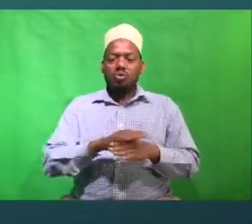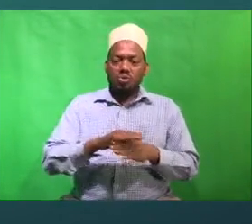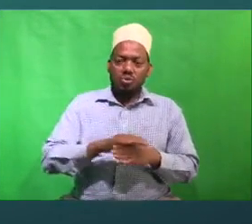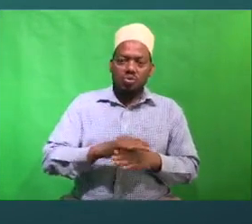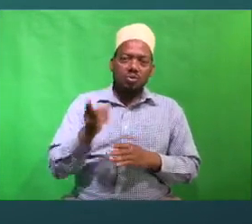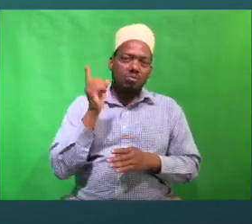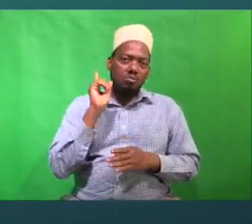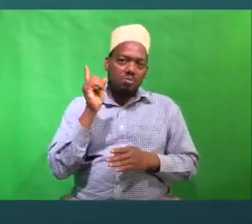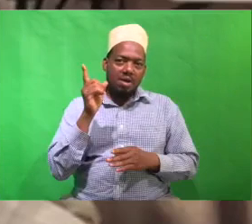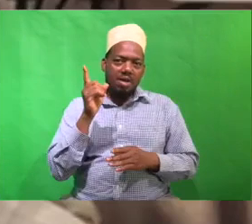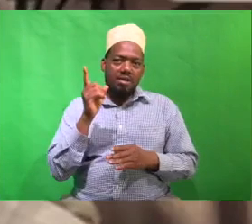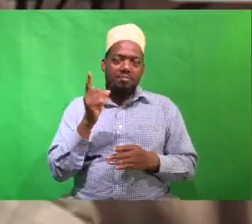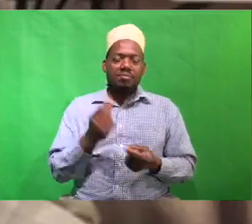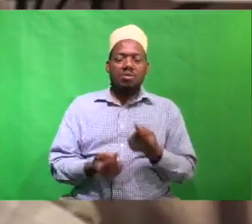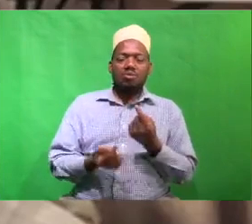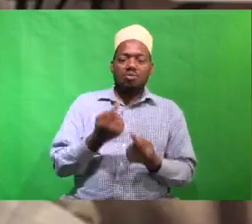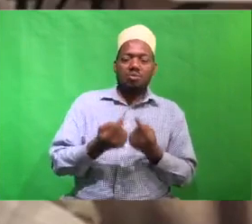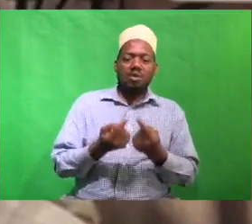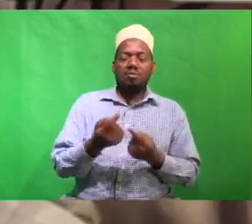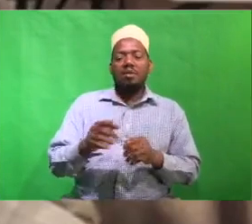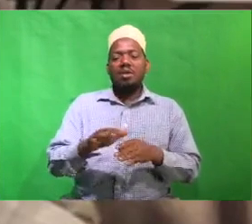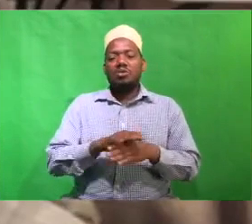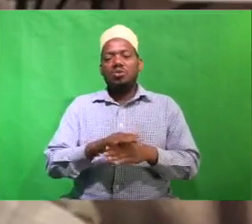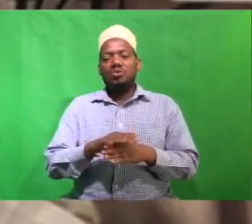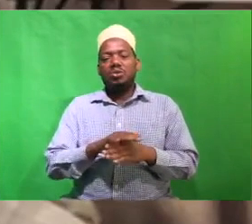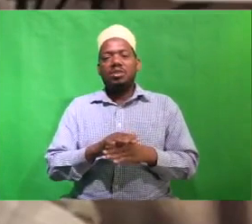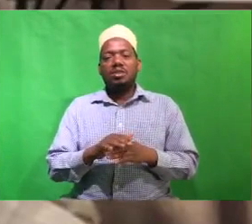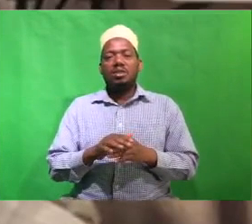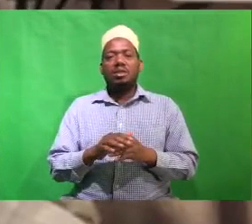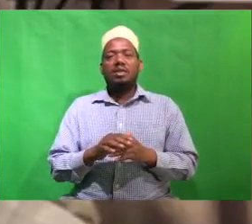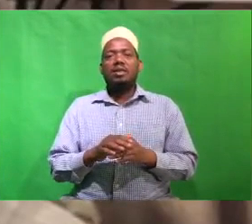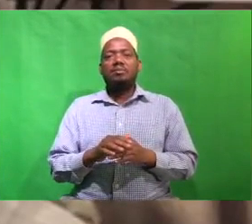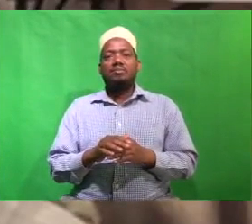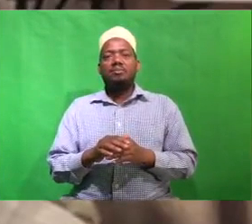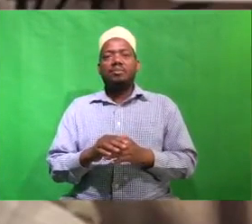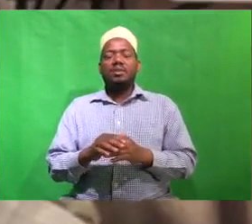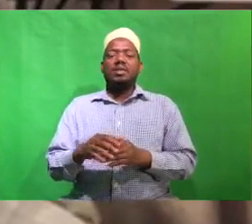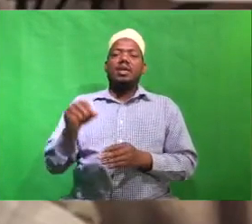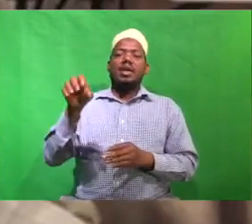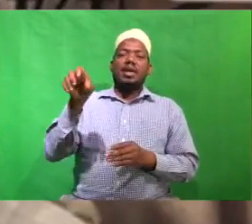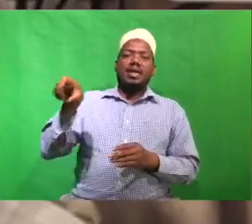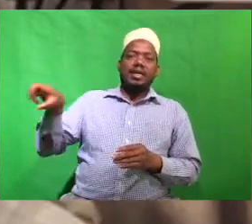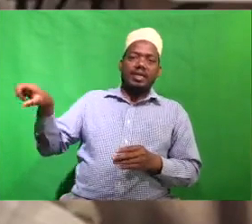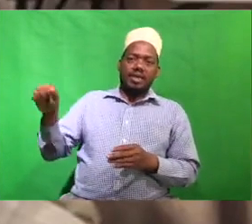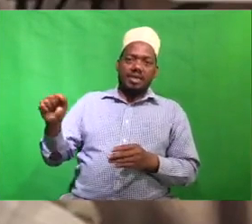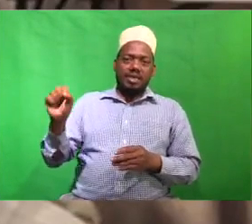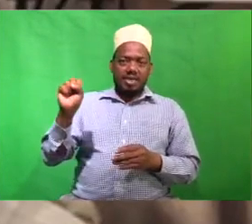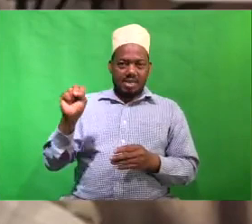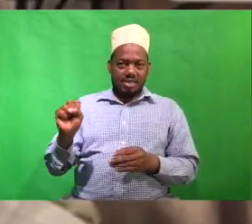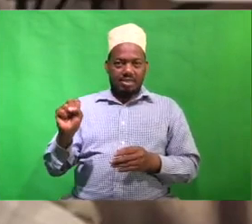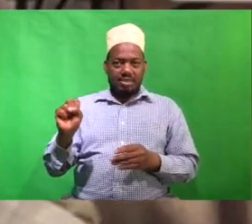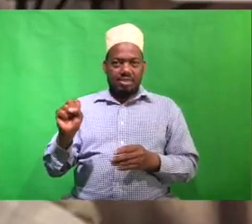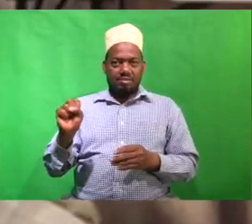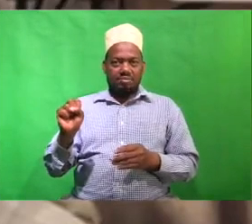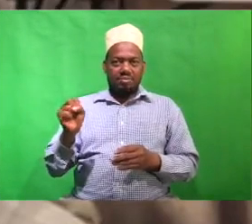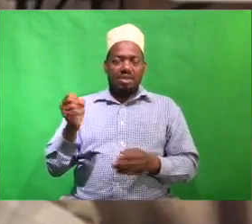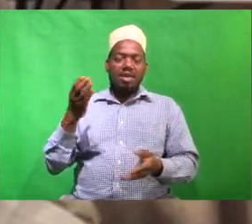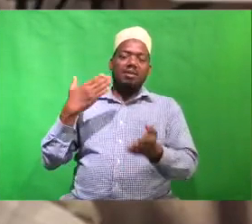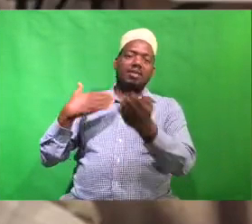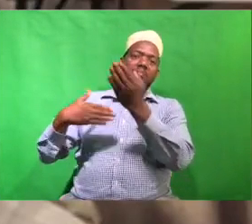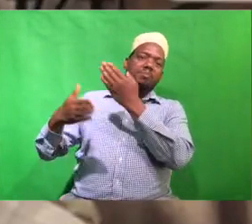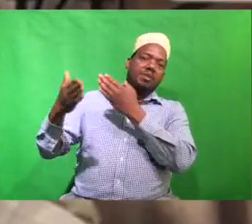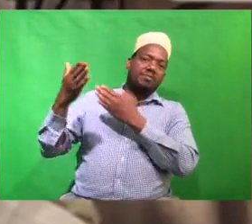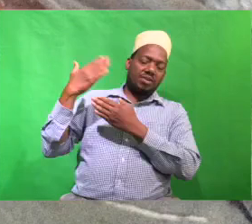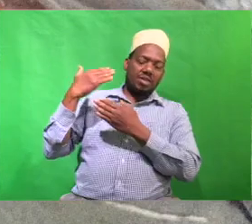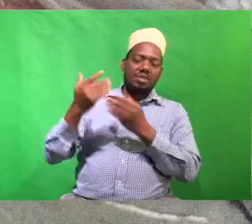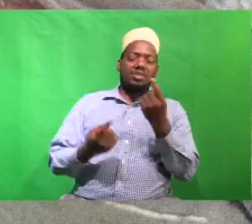phones. Also cooking by using gas at home, your home, was also discovered by people. In the previous